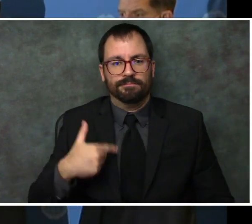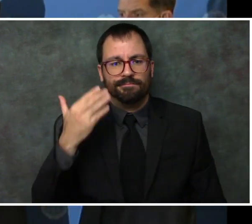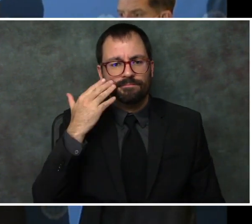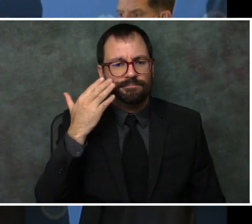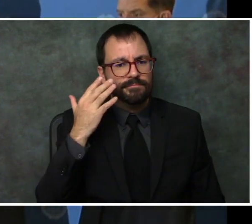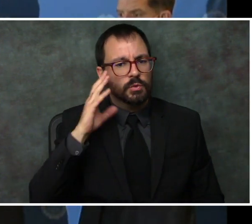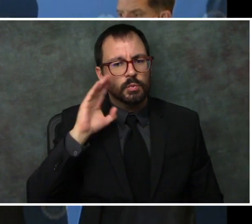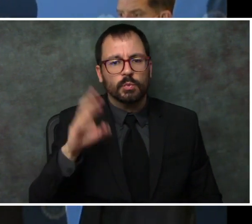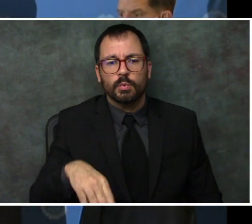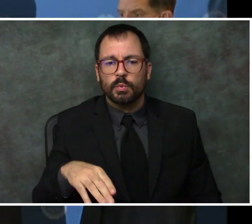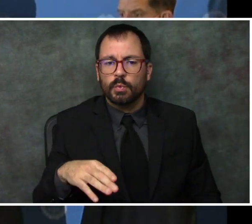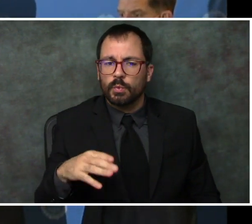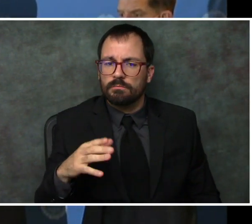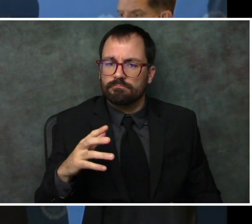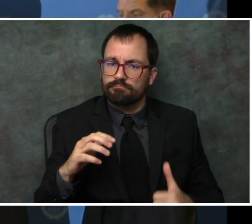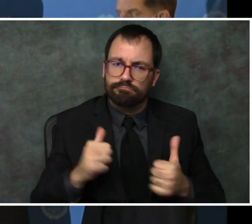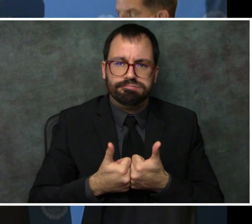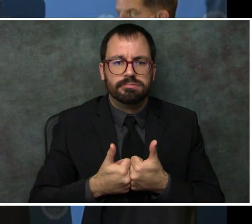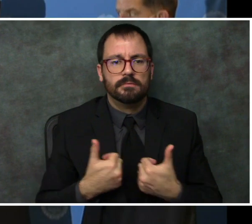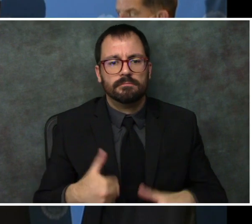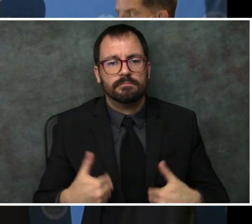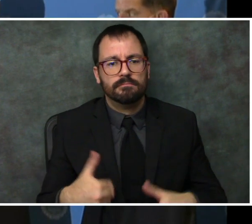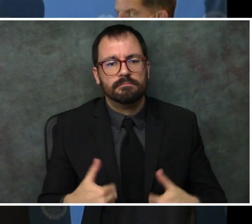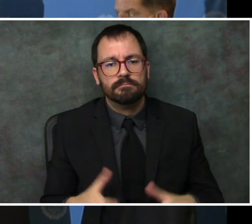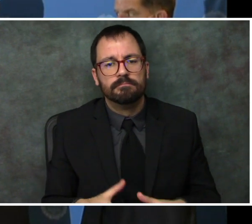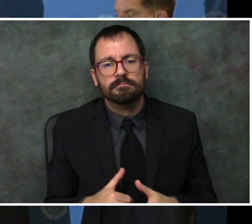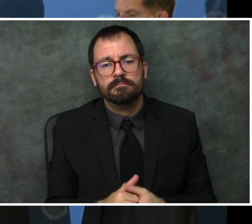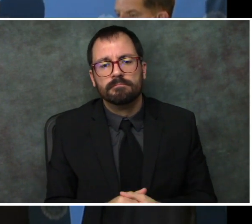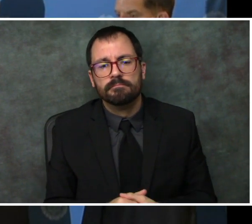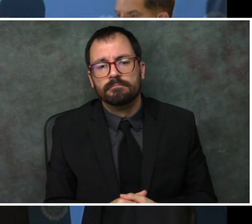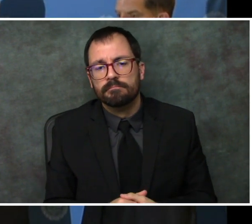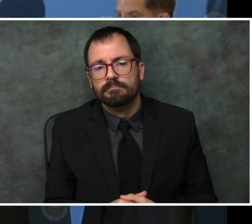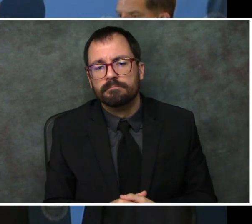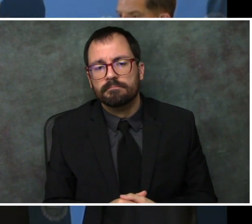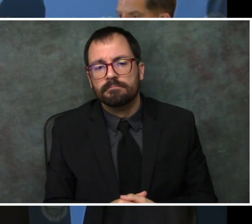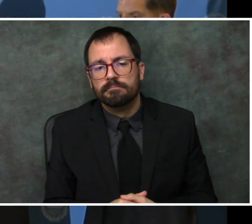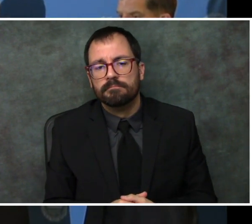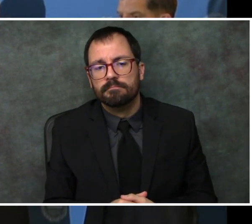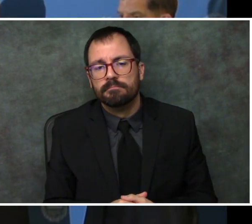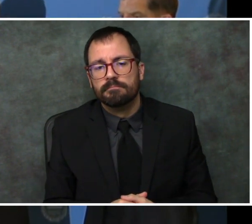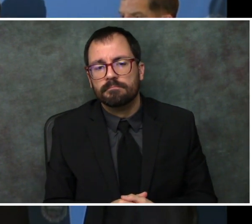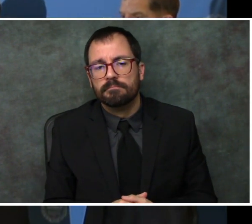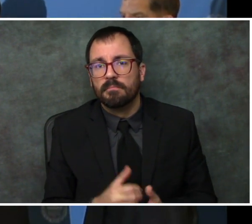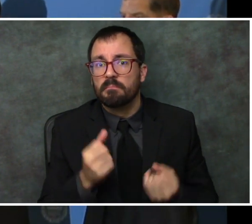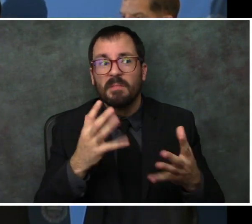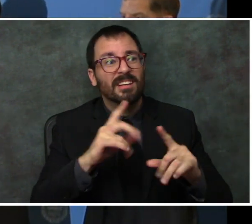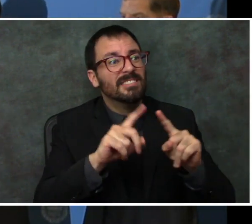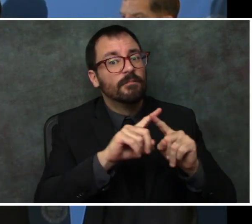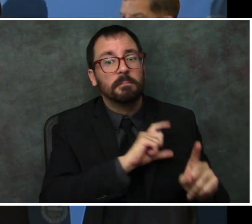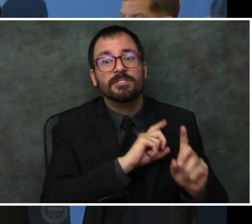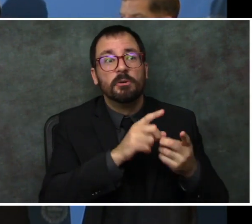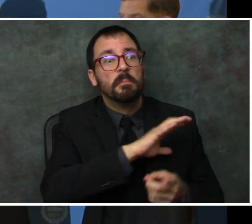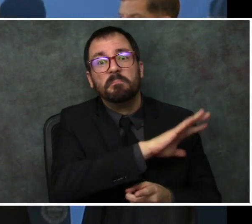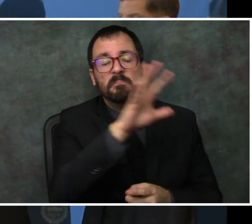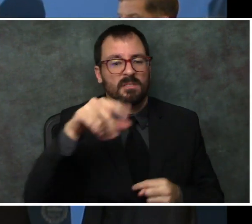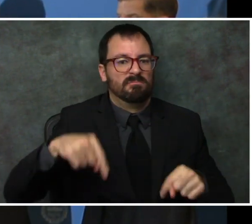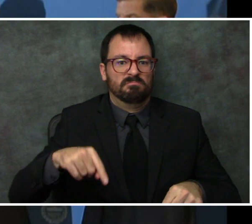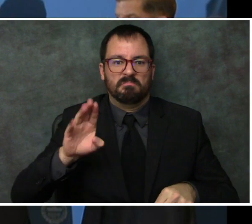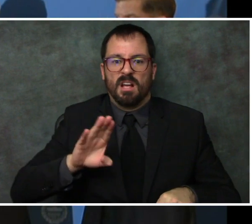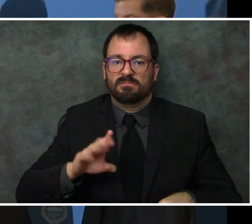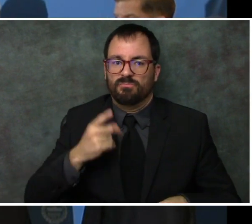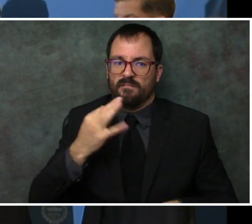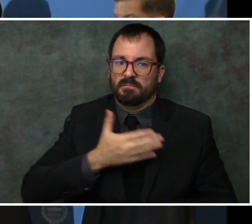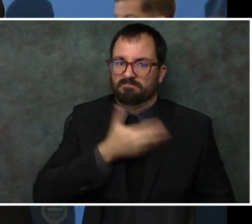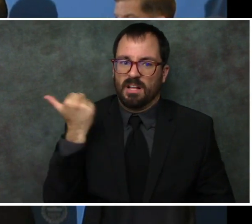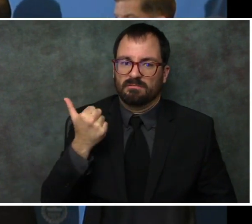police officers on your force? I know you say you're better off in a lot of departments, but how serious do you think this problem is, and